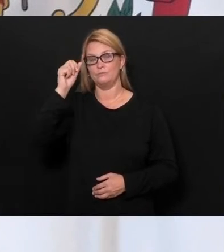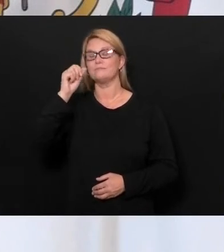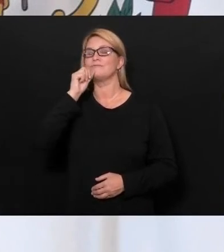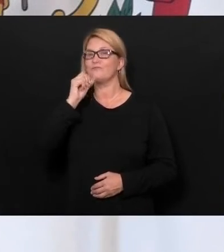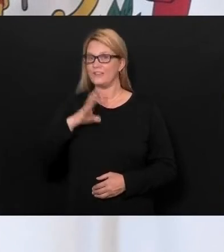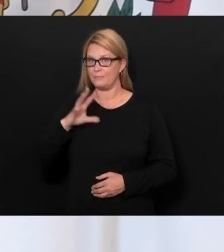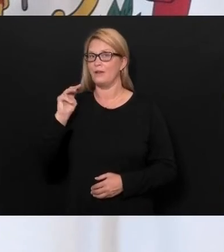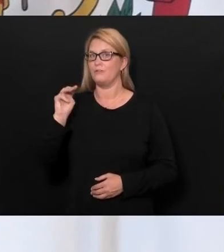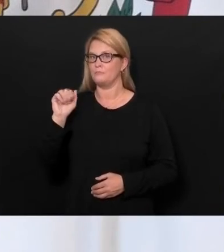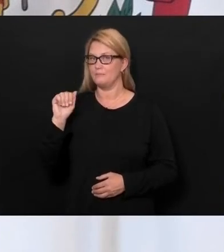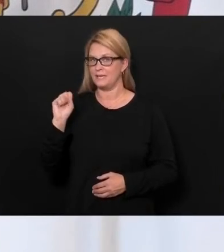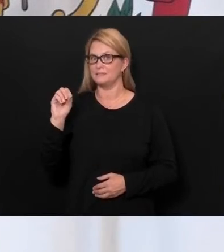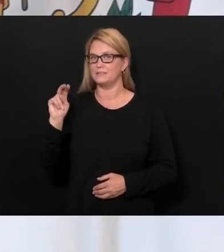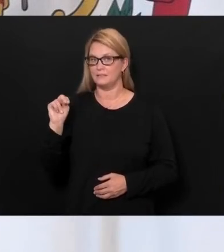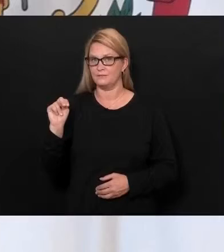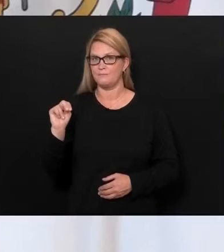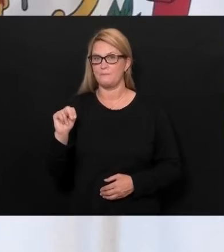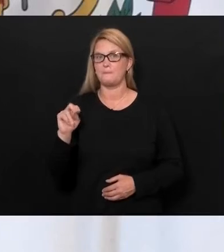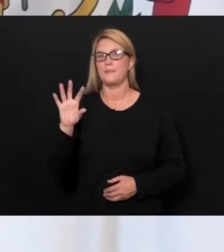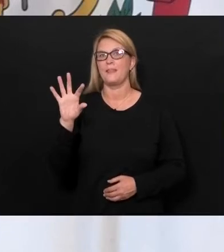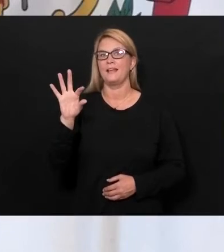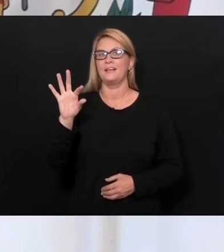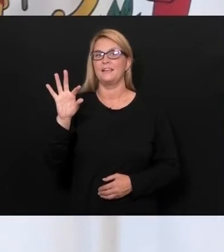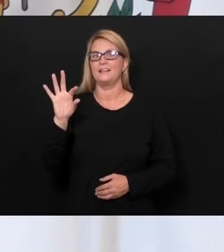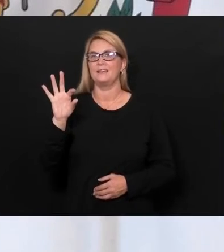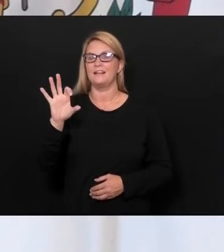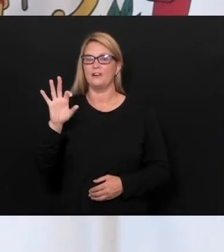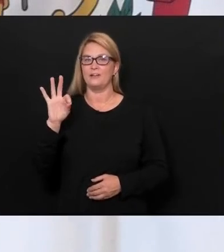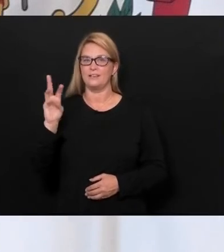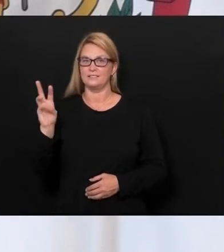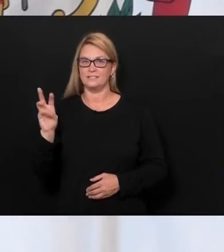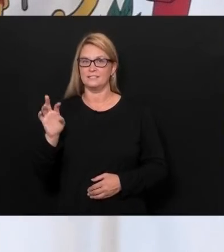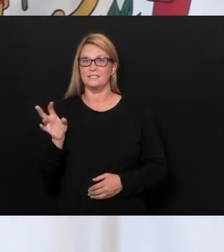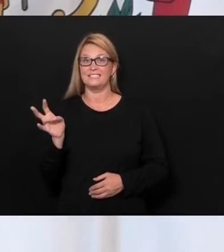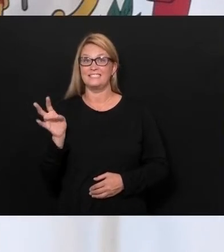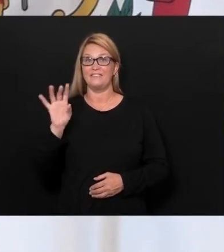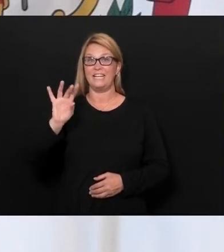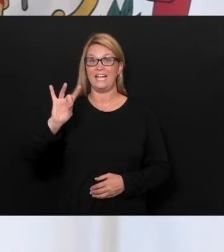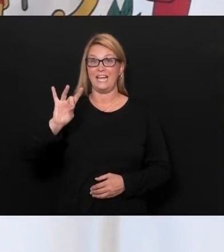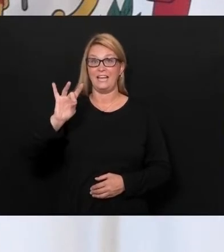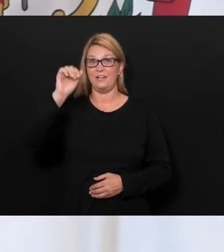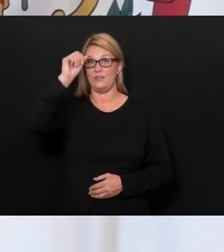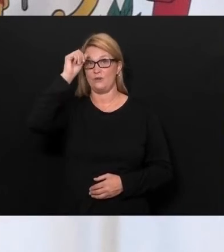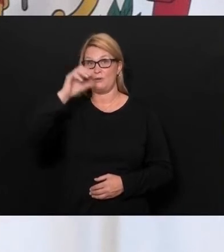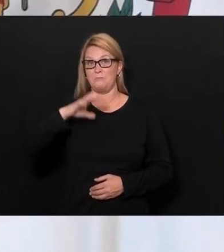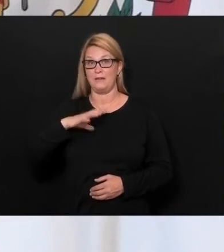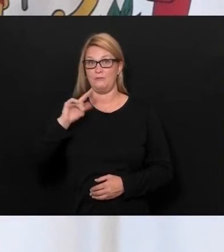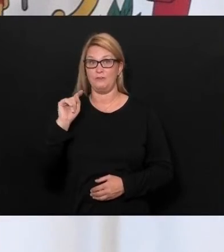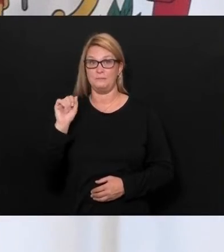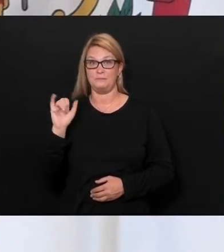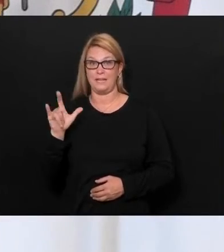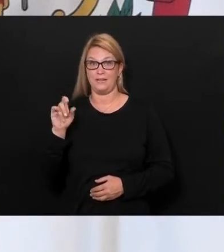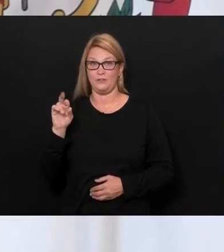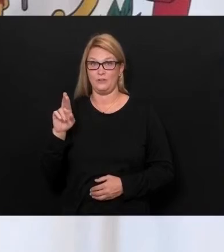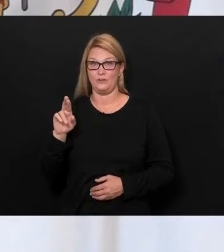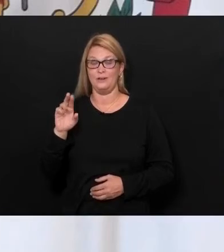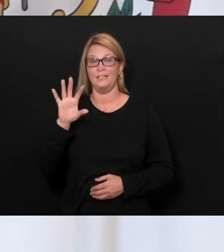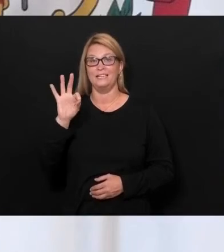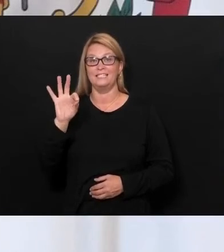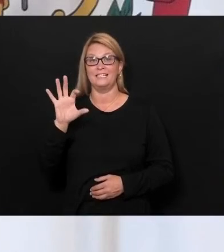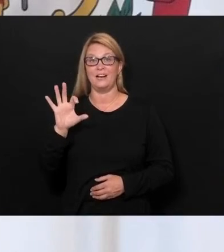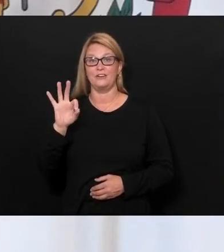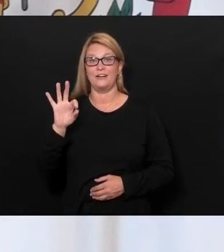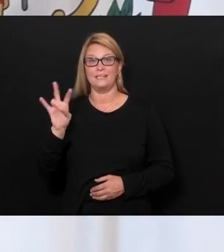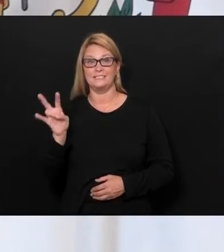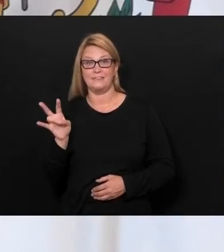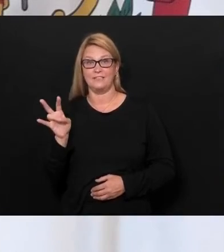from Mason County. The 996th death, a 78-year-old male from Taylor County. The